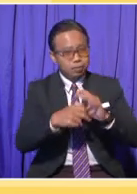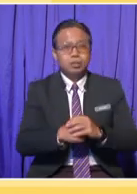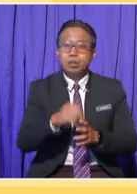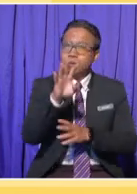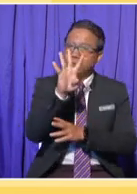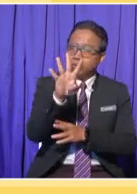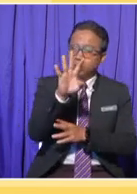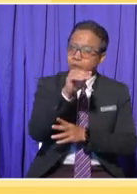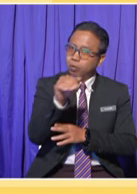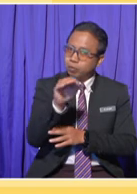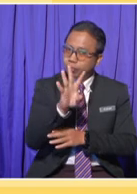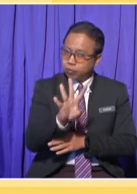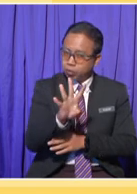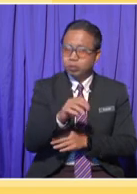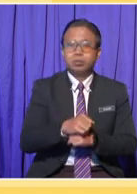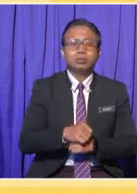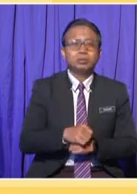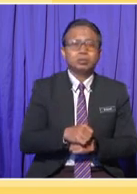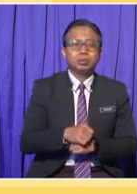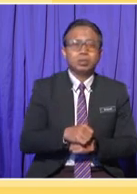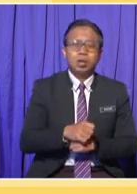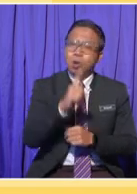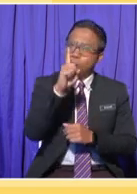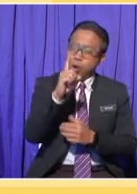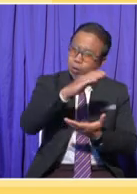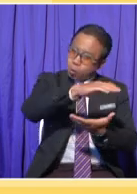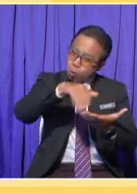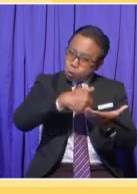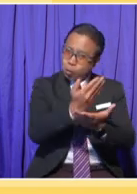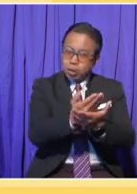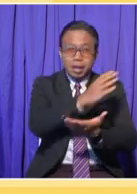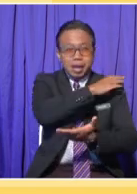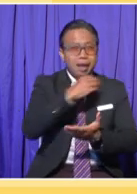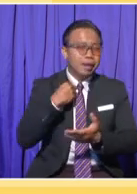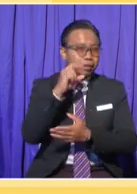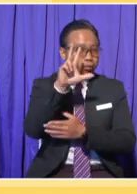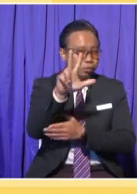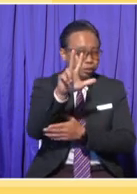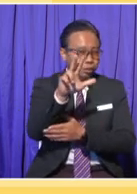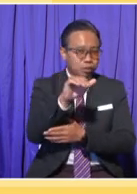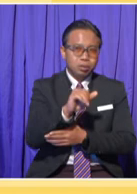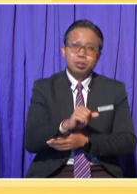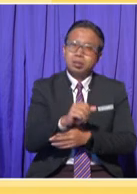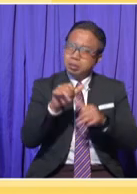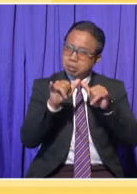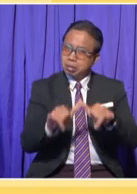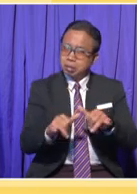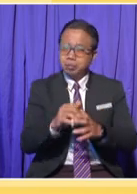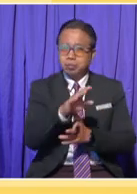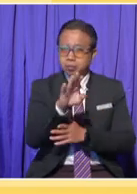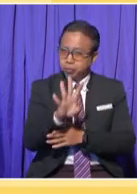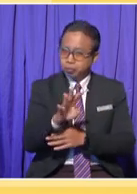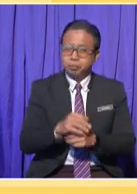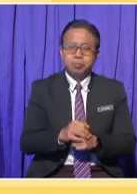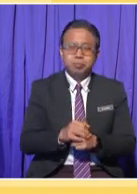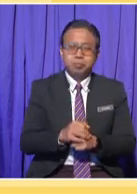4 over 4 is 1 whole and 3 quarters left.